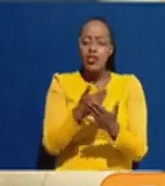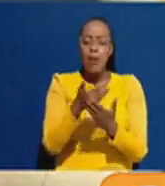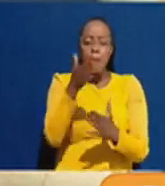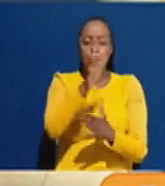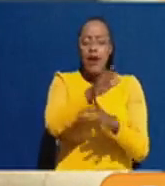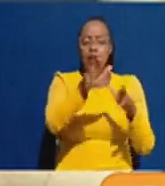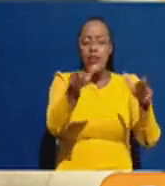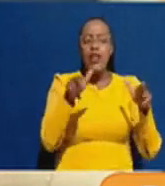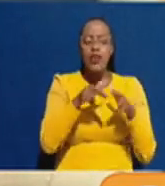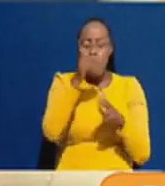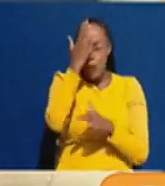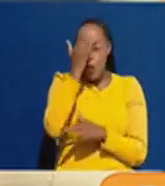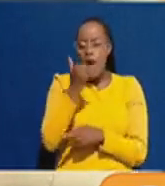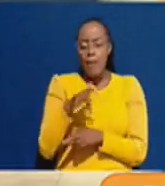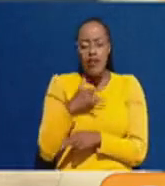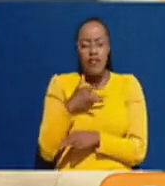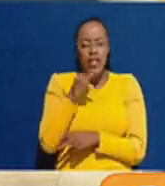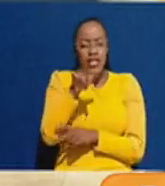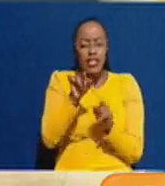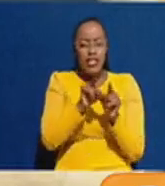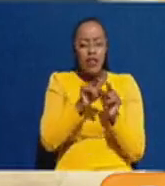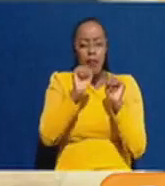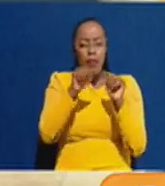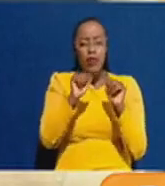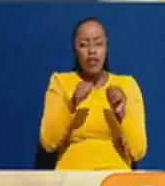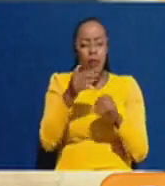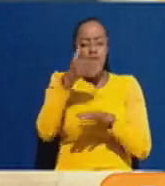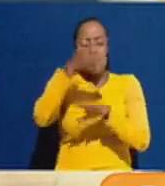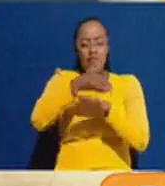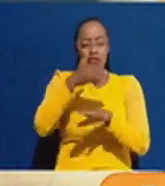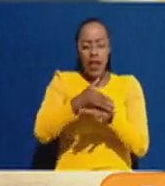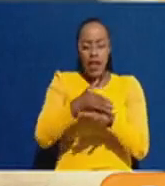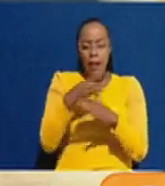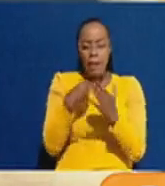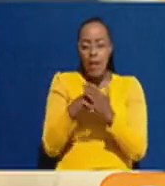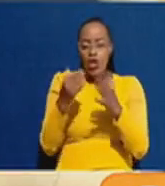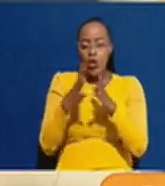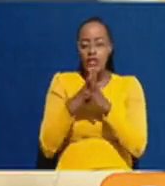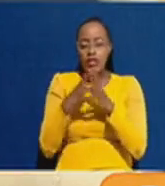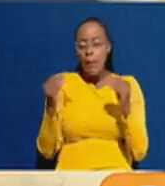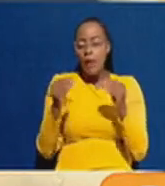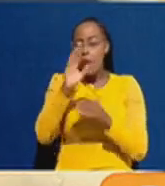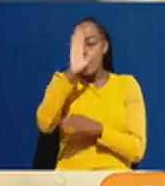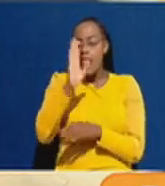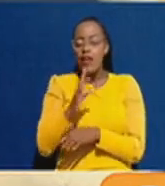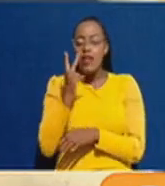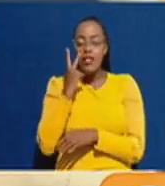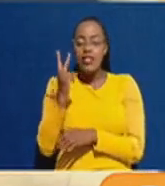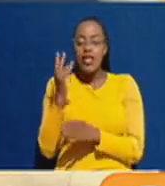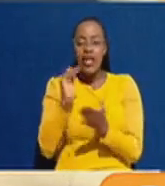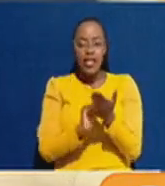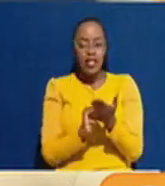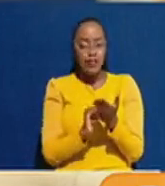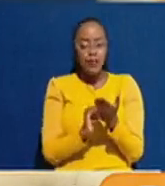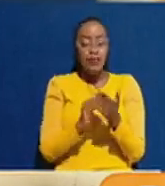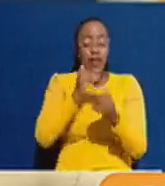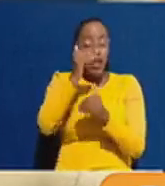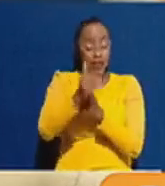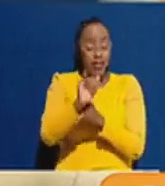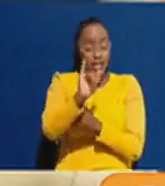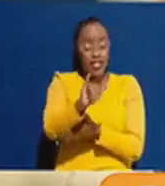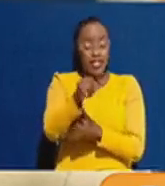the room because I feared that it would either come back as fake currency or it would disappear. We would never see it again. After that,